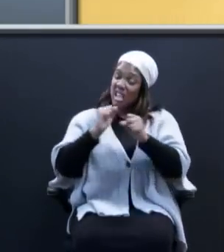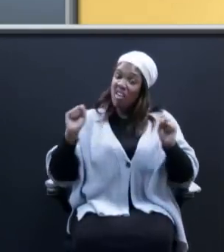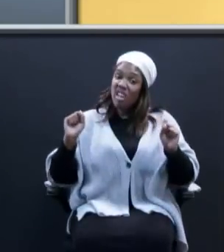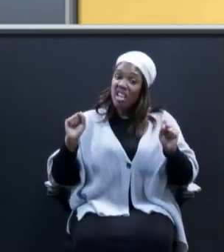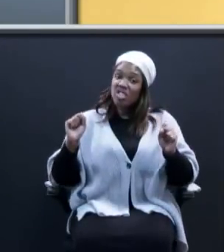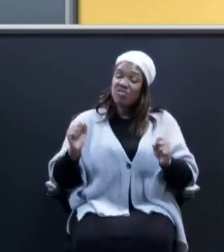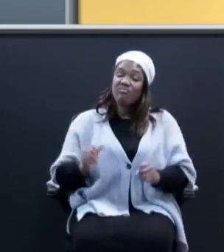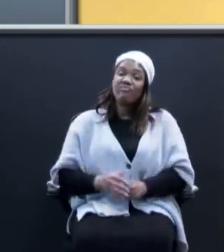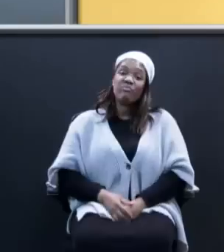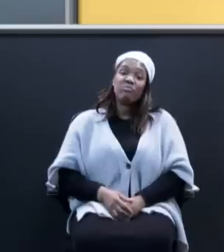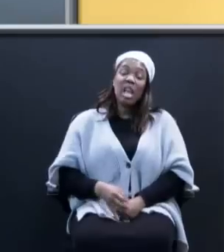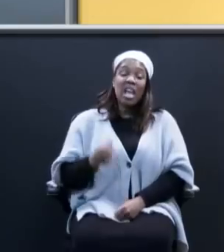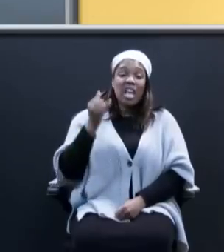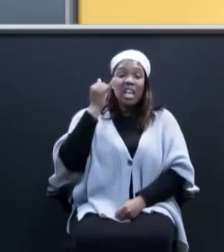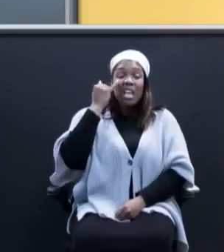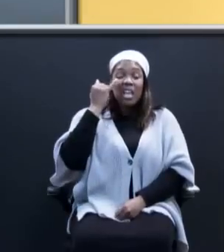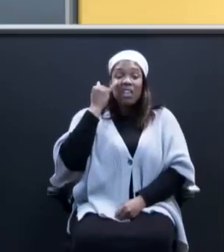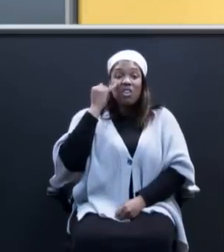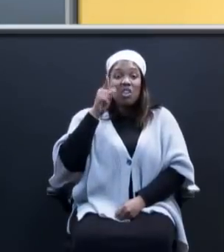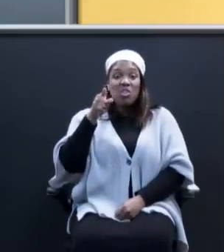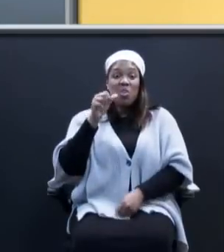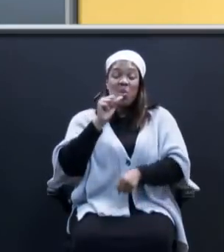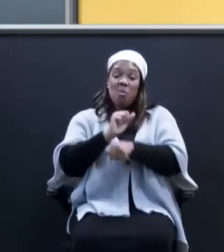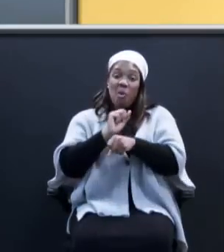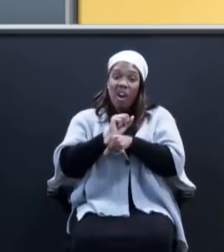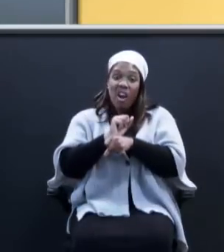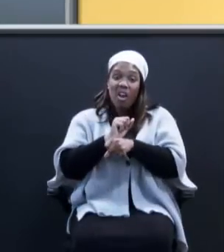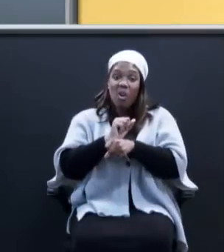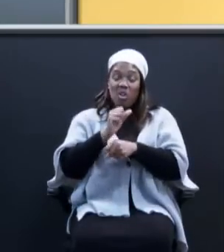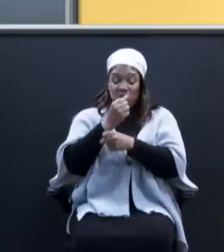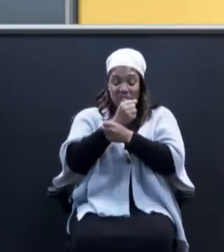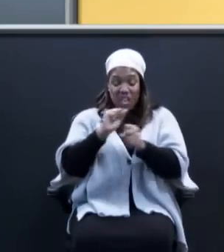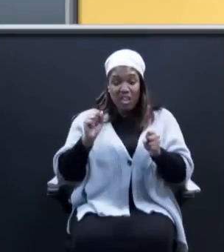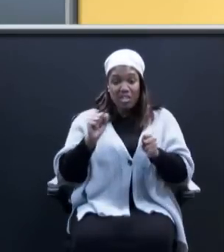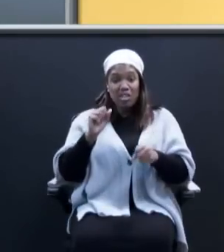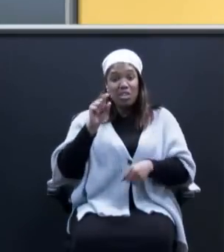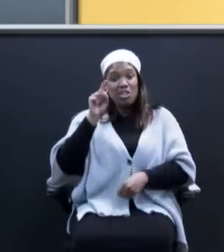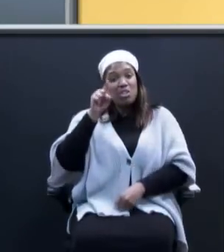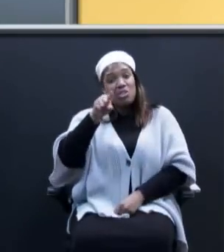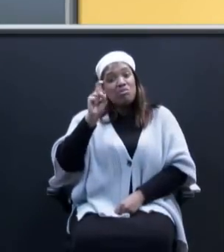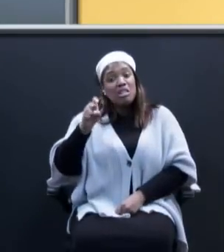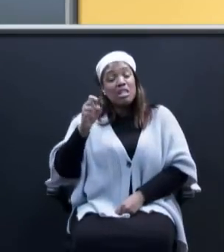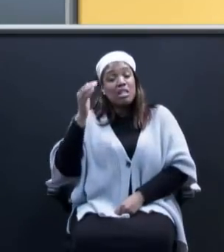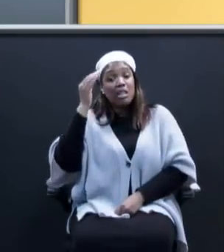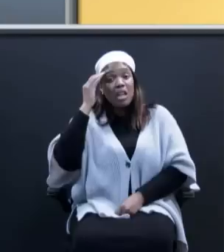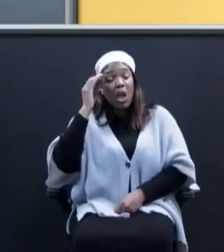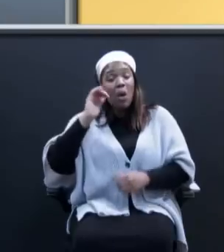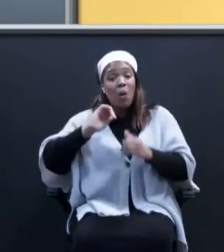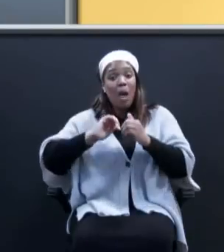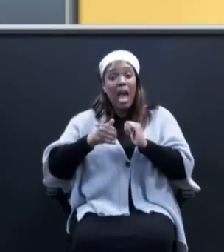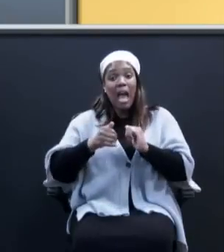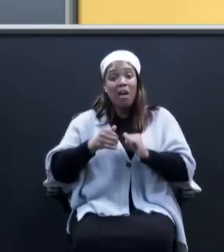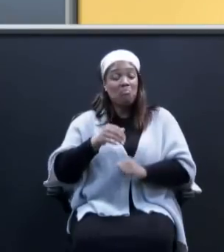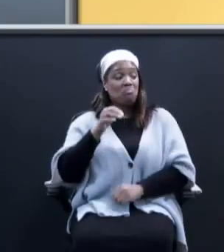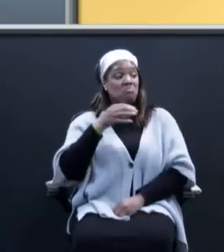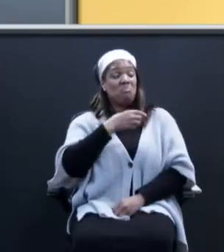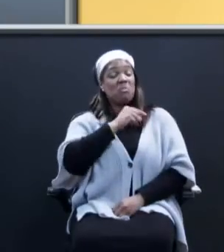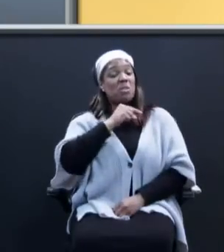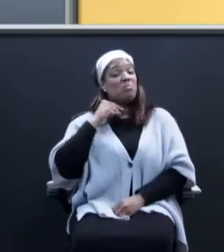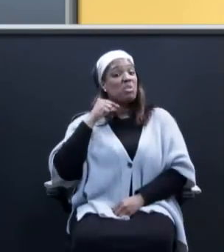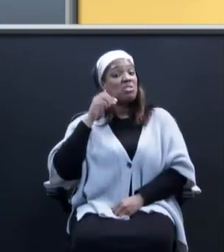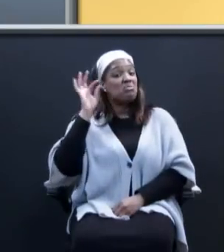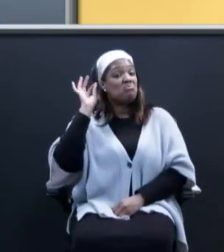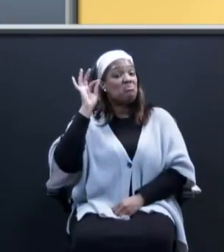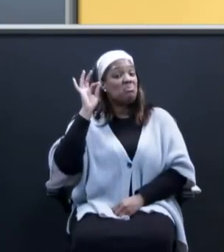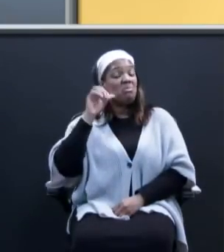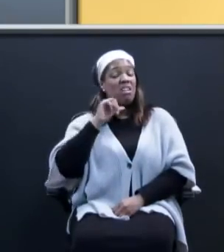your own salvation, then you need to know how, don't you? Preacher can't deliver you. I can't deliver you. You're the